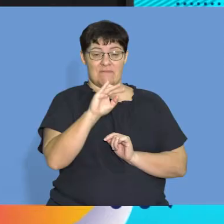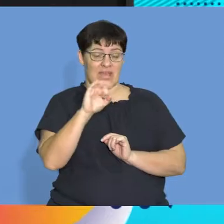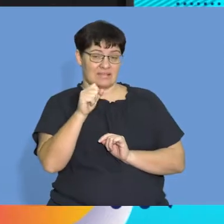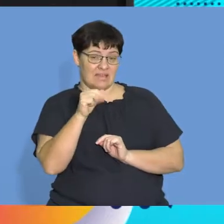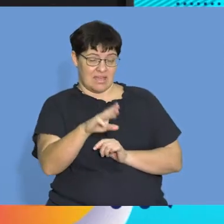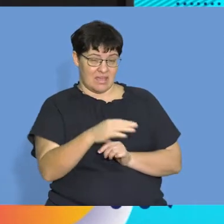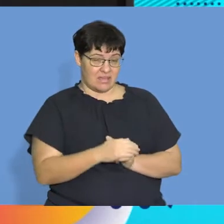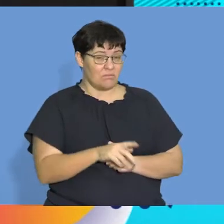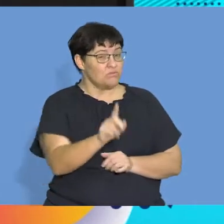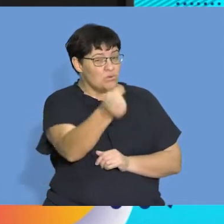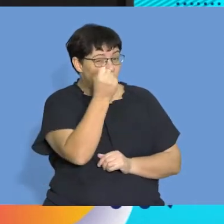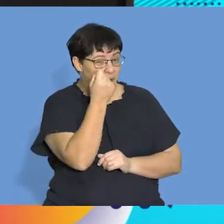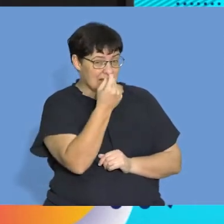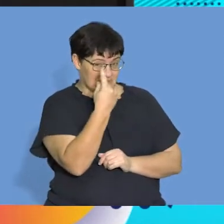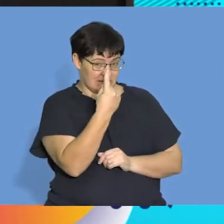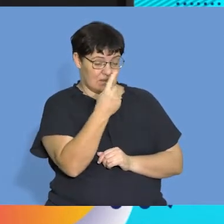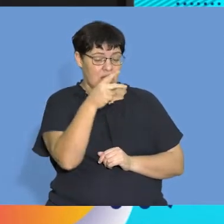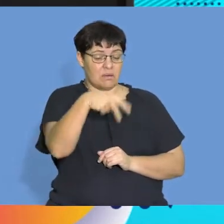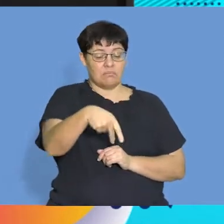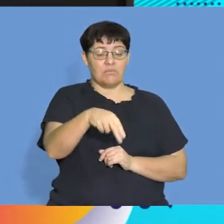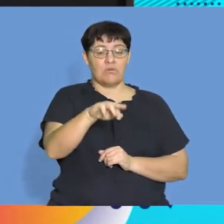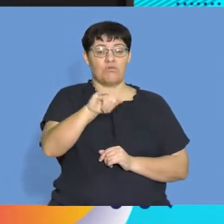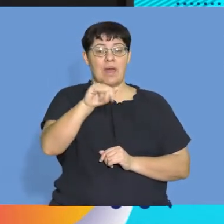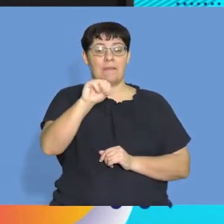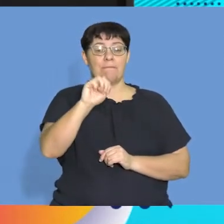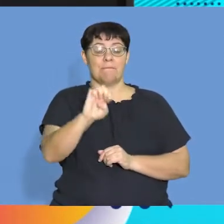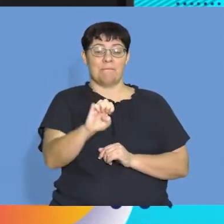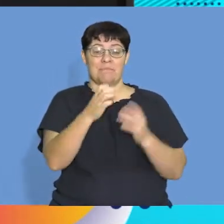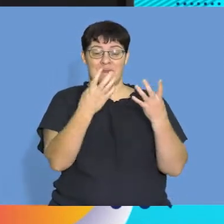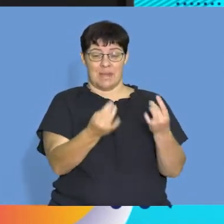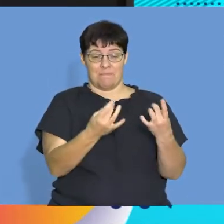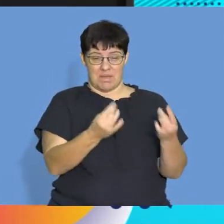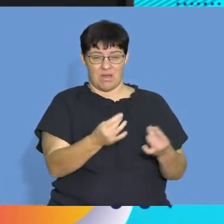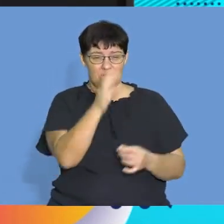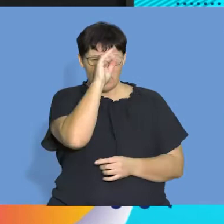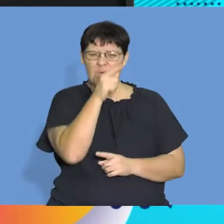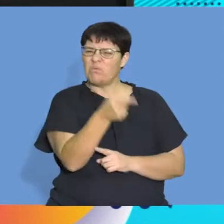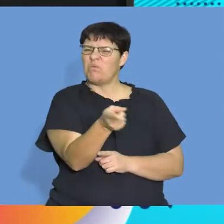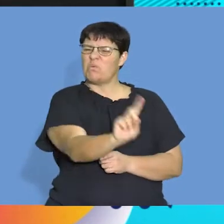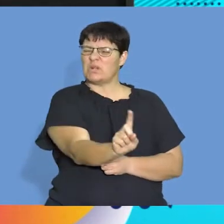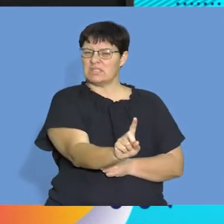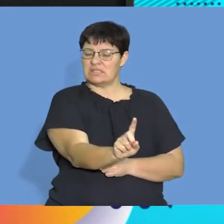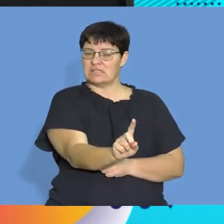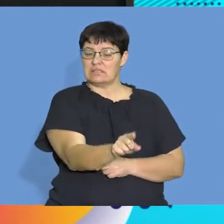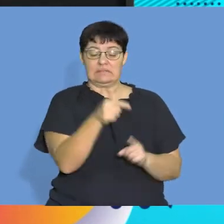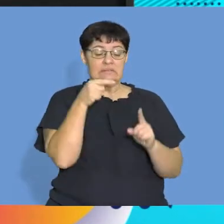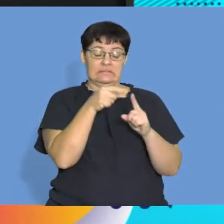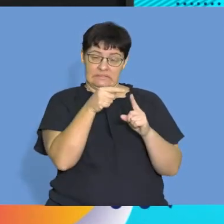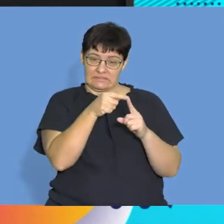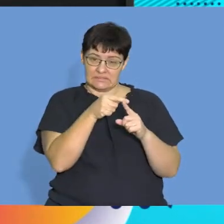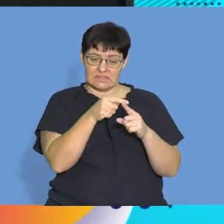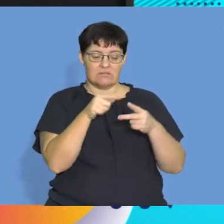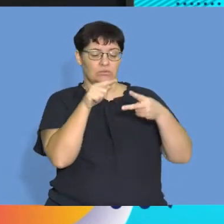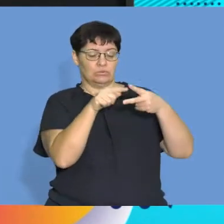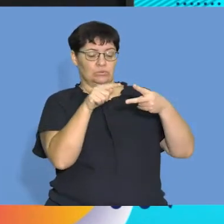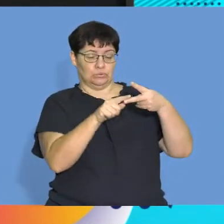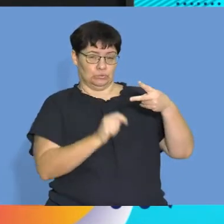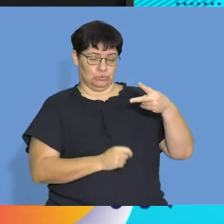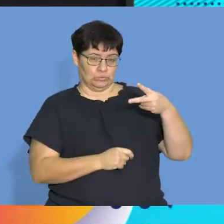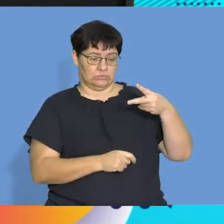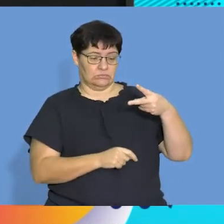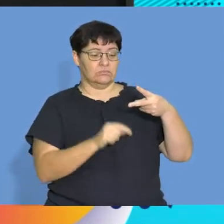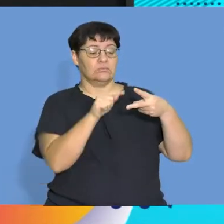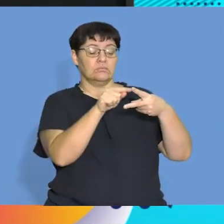we need to understand the concept of prime numbers, right? Remember, a prime number will be a number that has 2 factors, 1